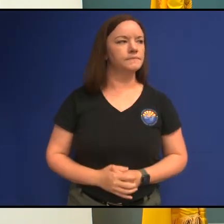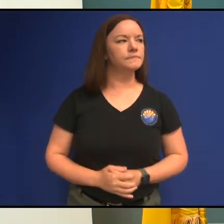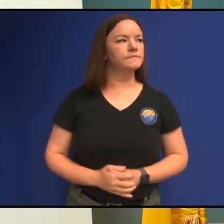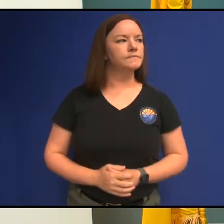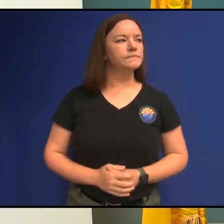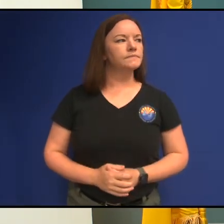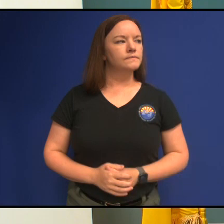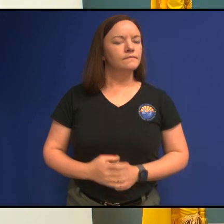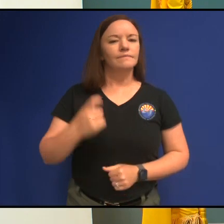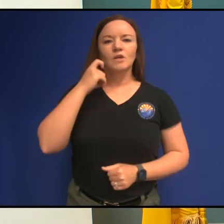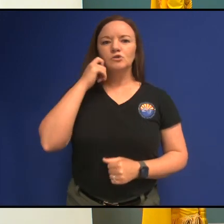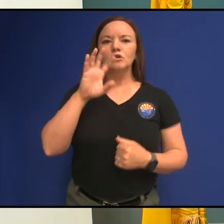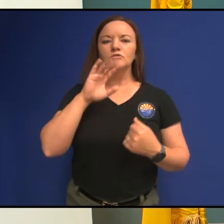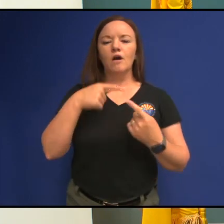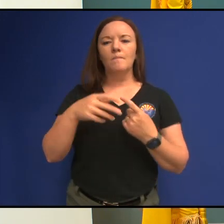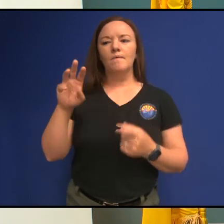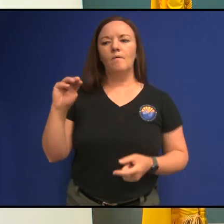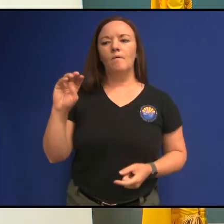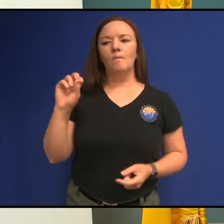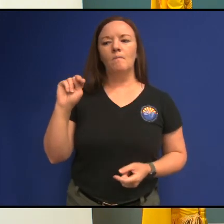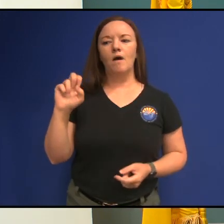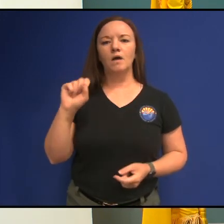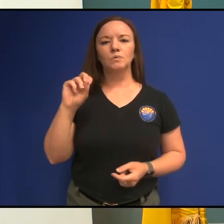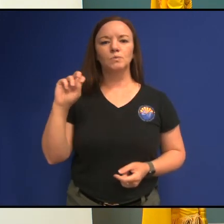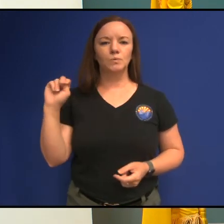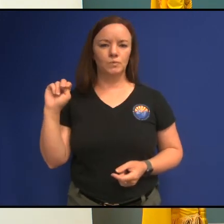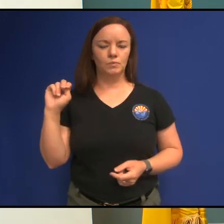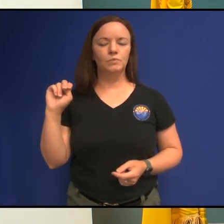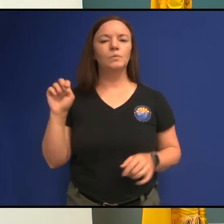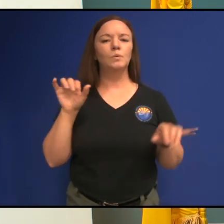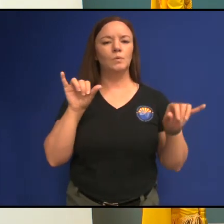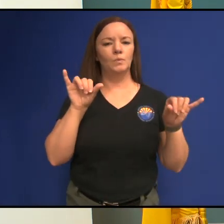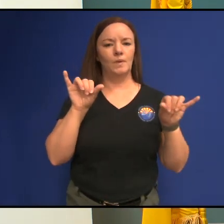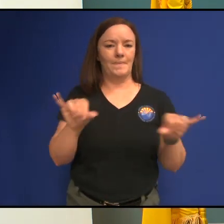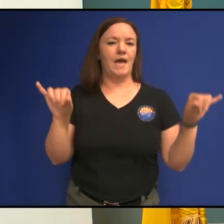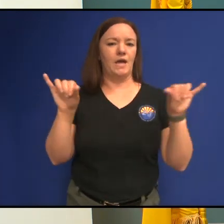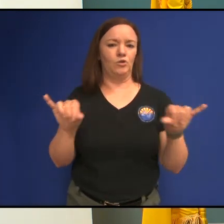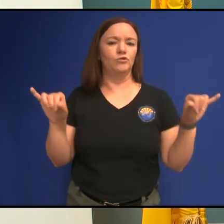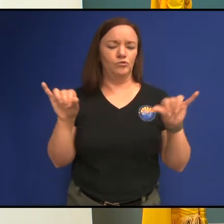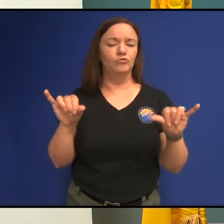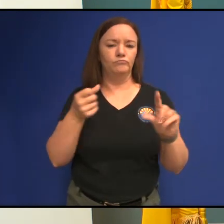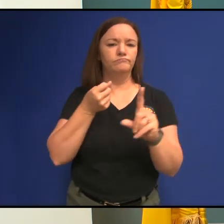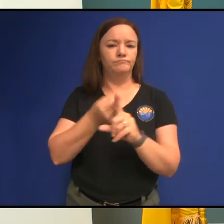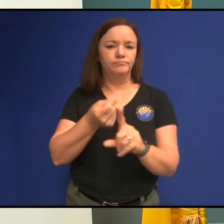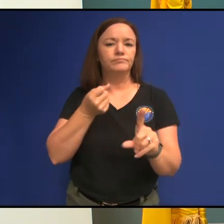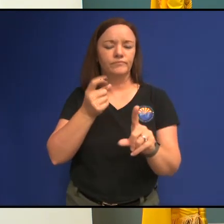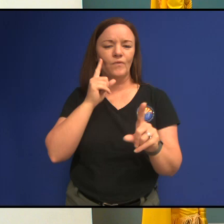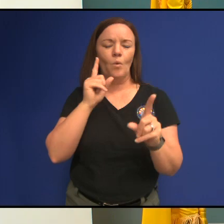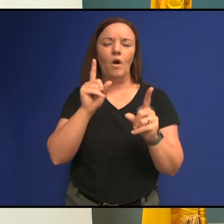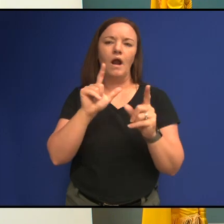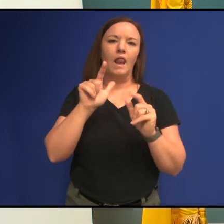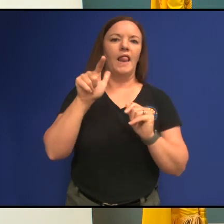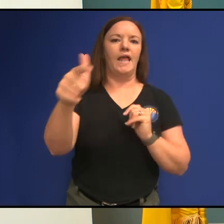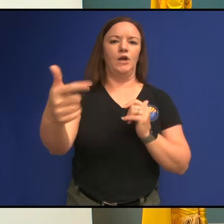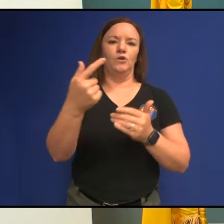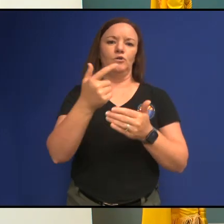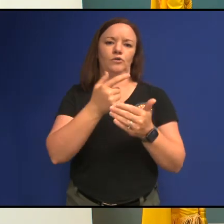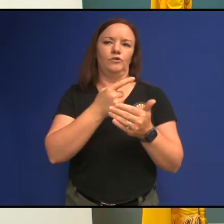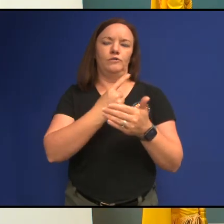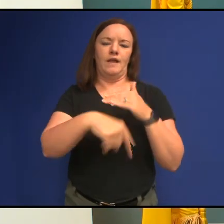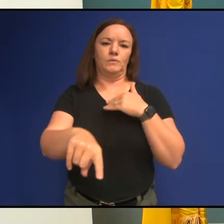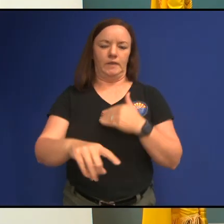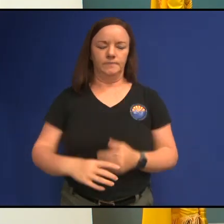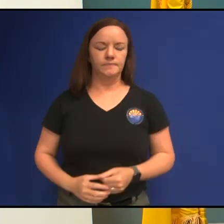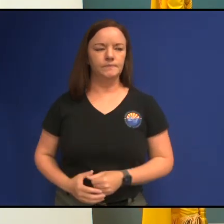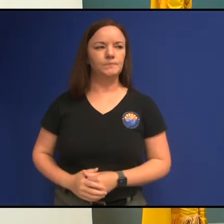I just talked about that monsoon pattern potential for later in the week. So